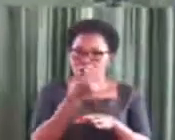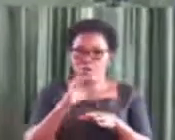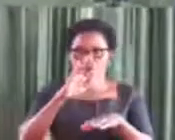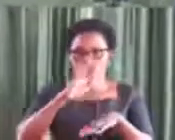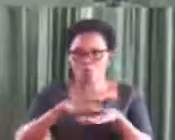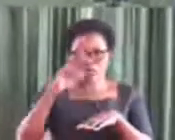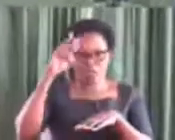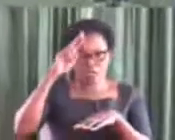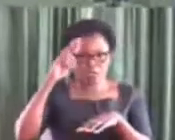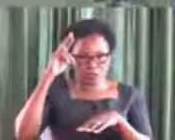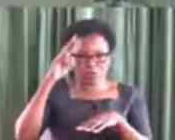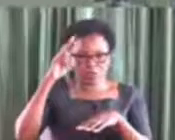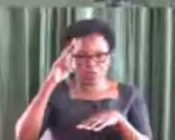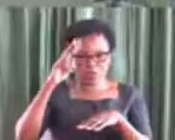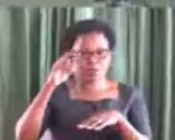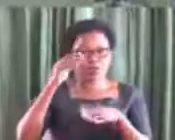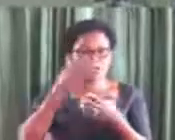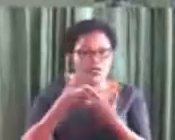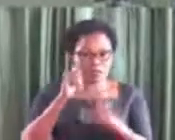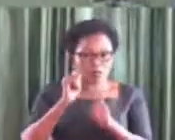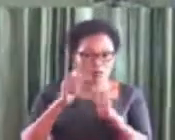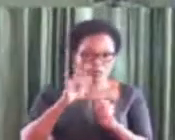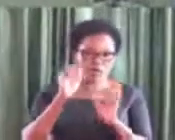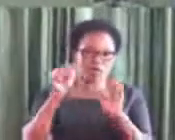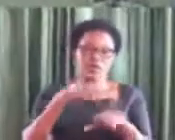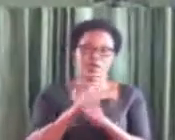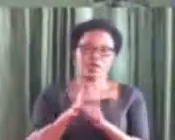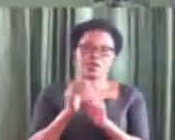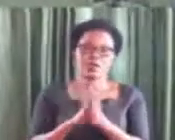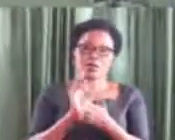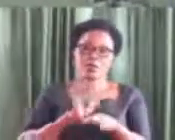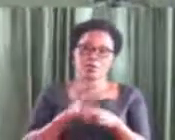be dealing with if you came here.